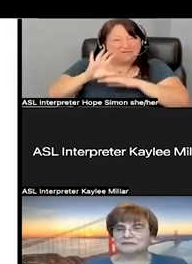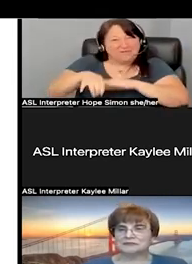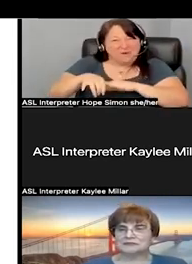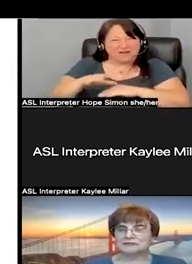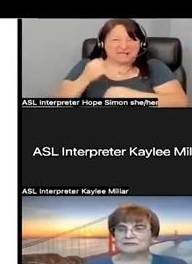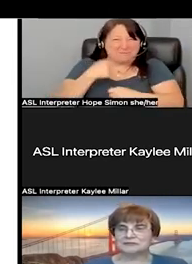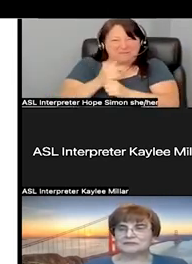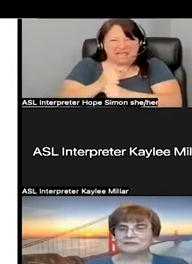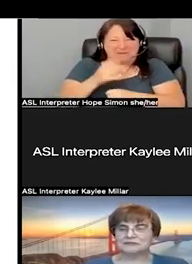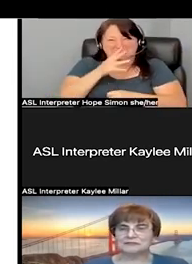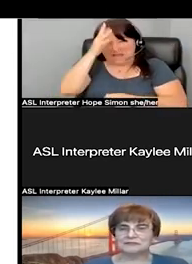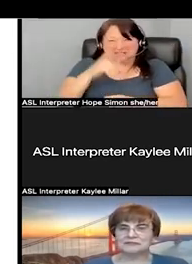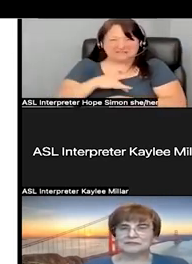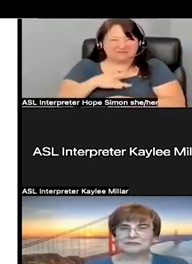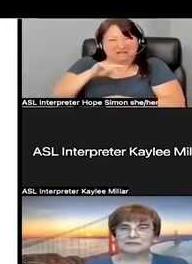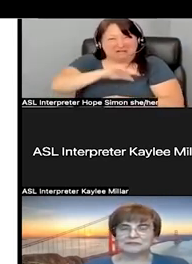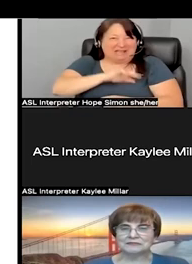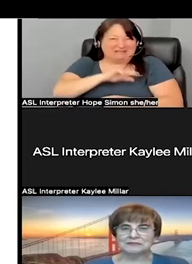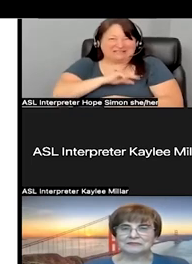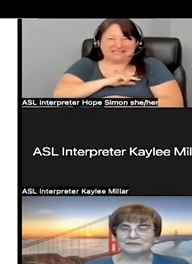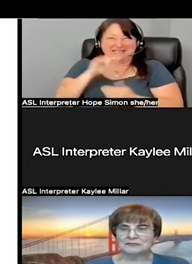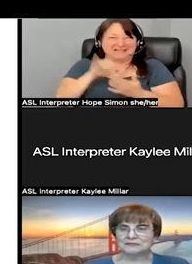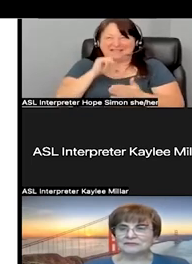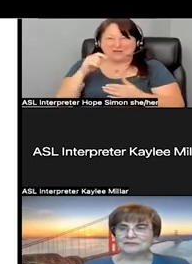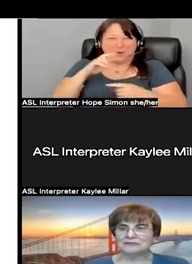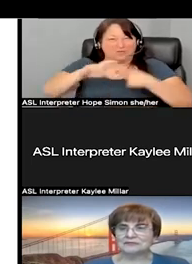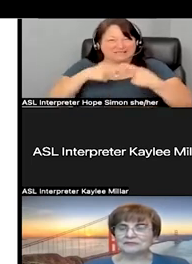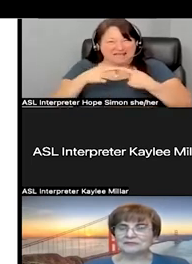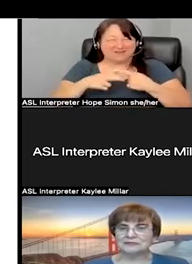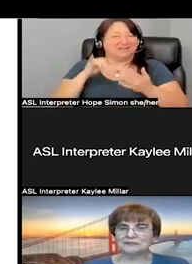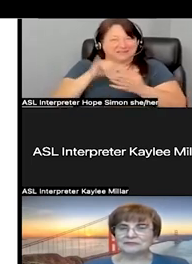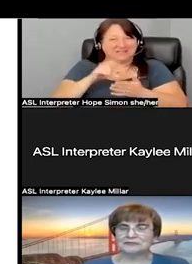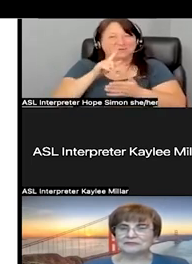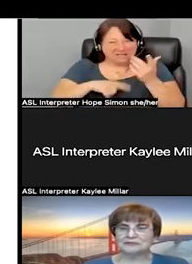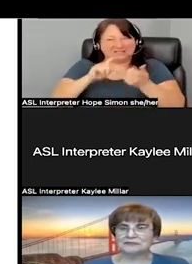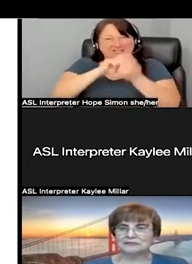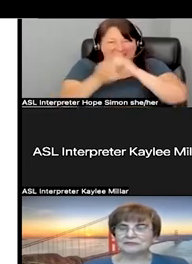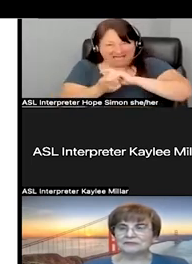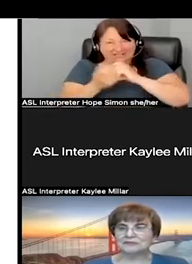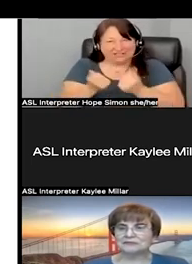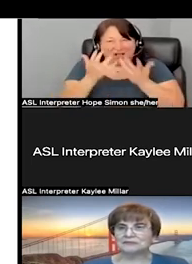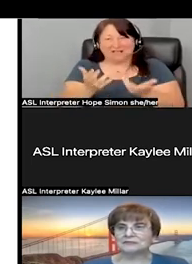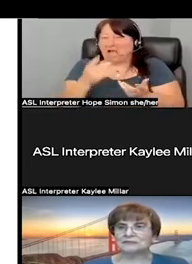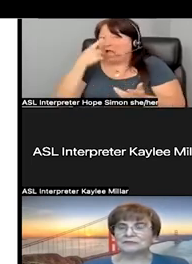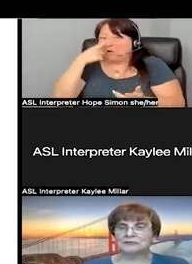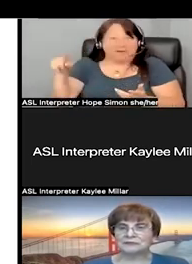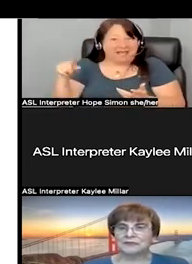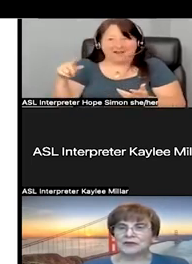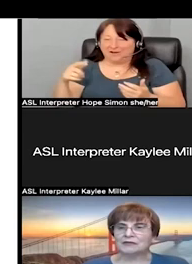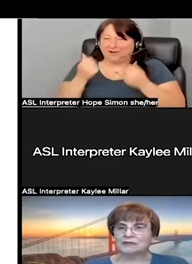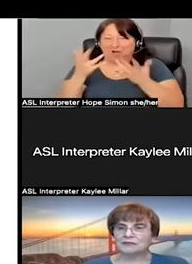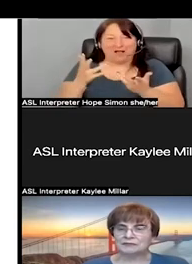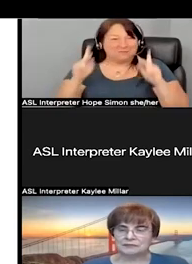I don't care if kids are guilt tripping parents to do earthquake bracing, just so it gets done. So, you